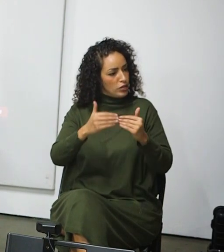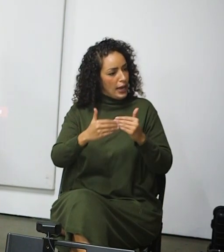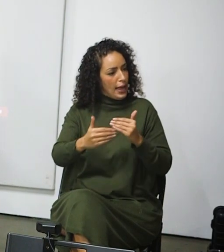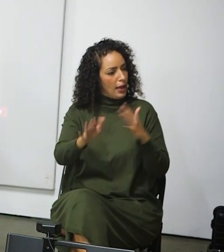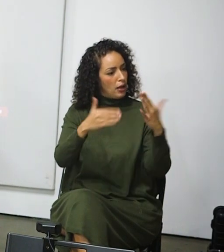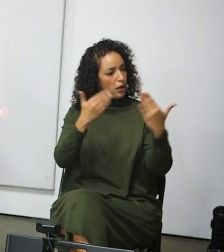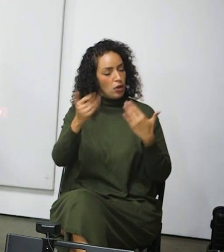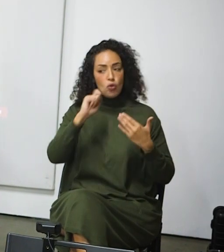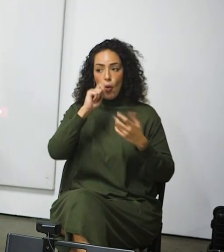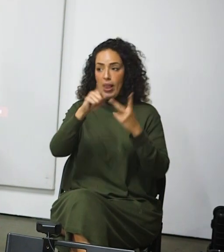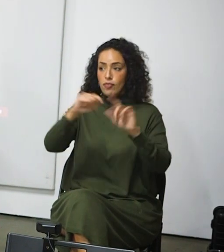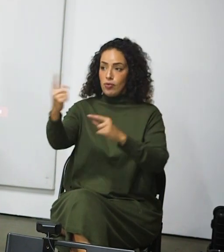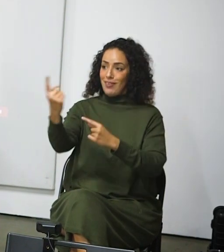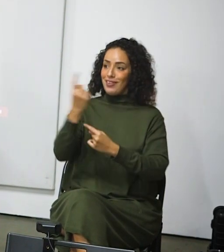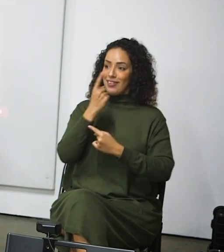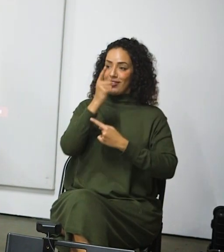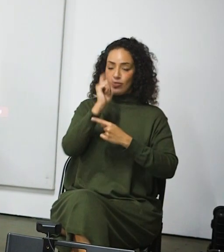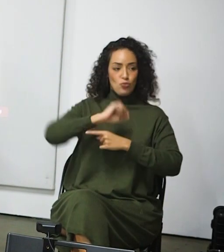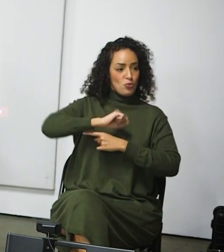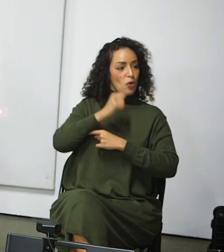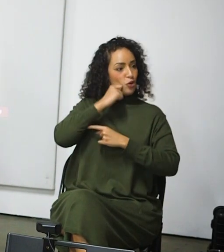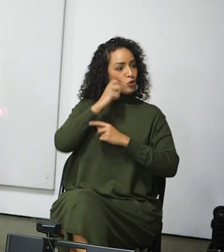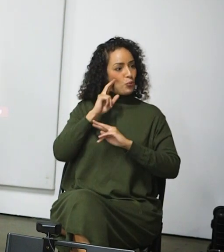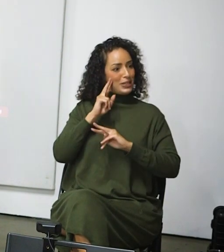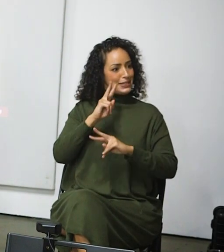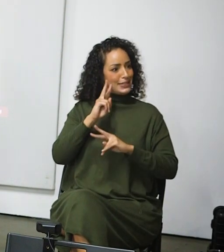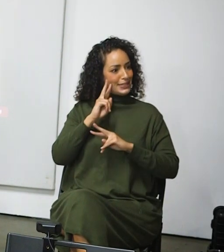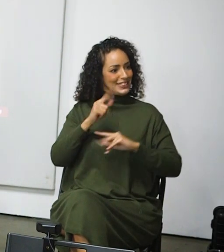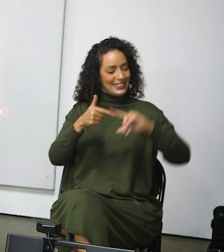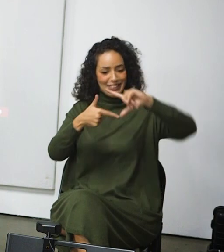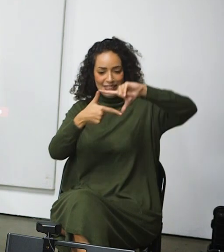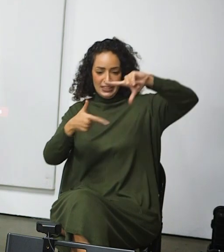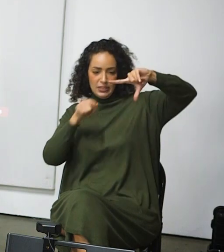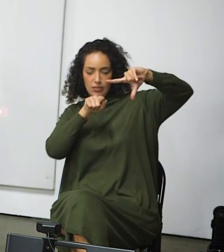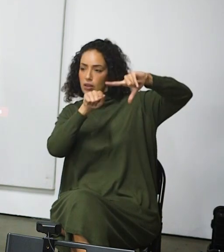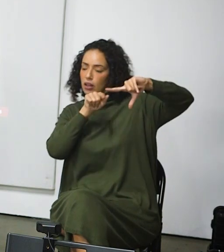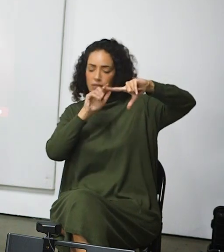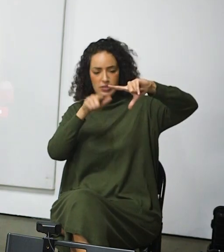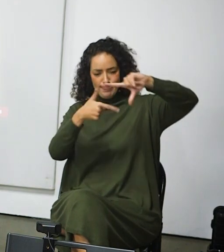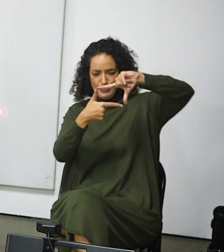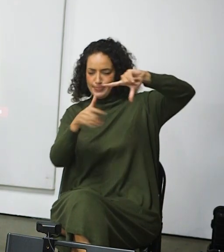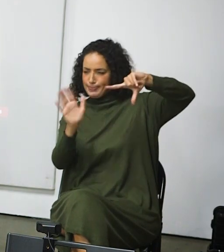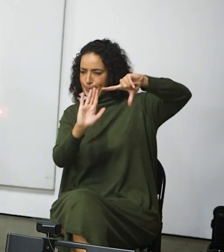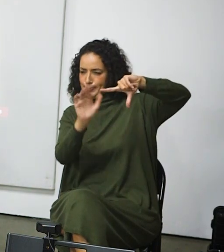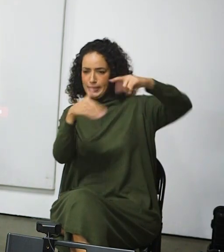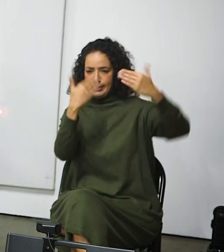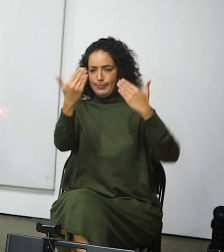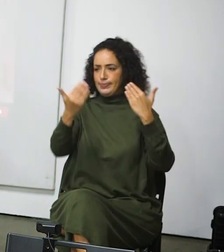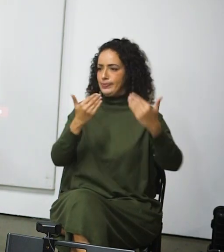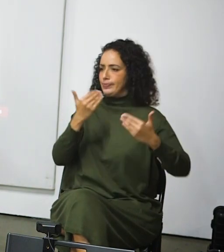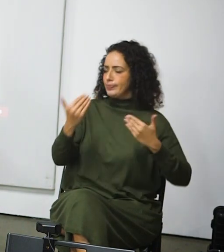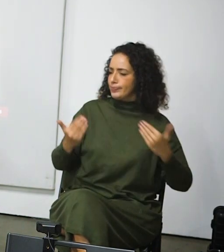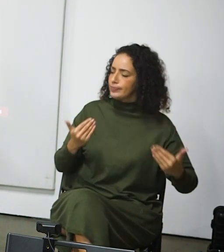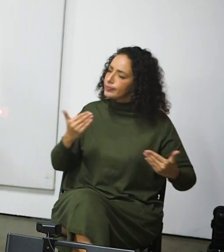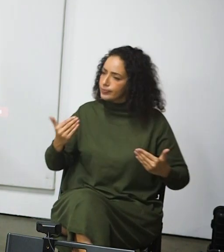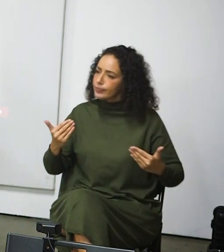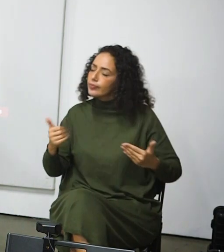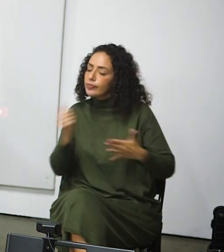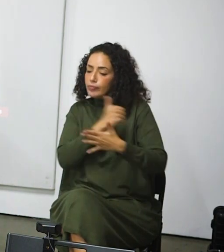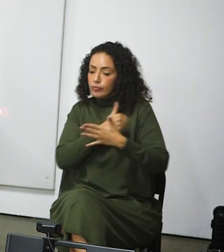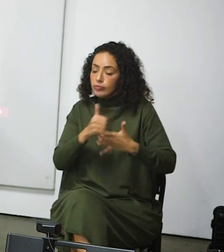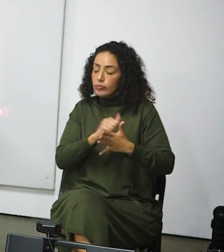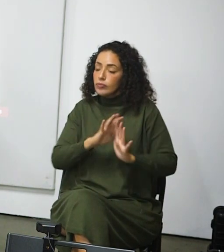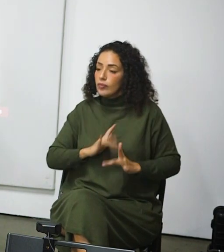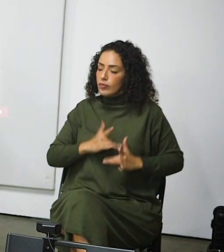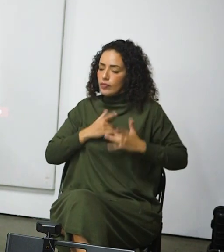you'll be able to see it. But the idea is that it's a kind of an installation that's like the museum of my brain. Like I often feel